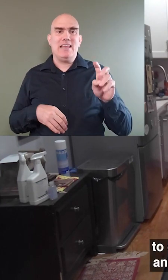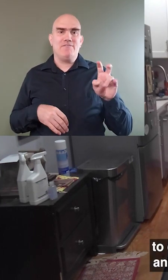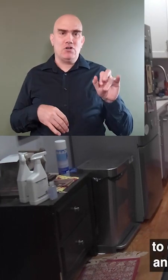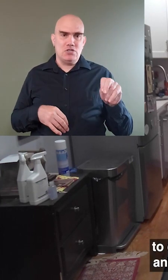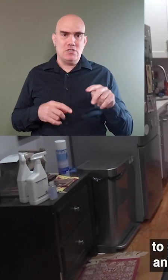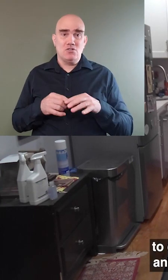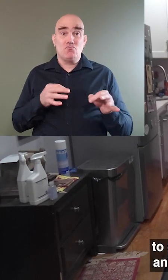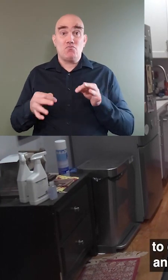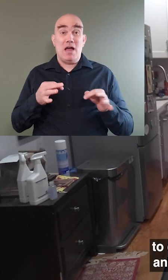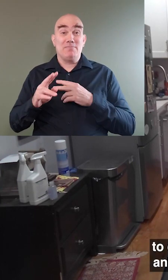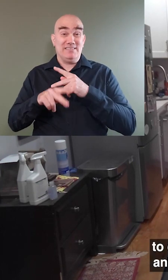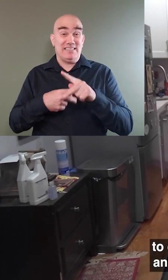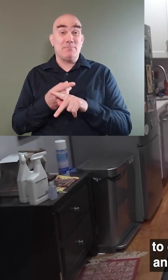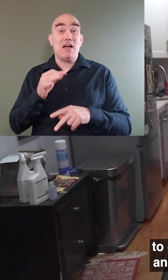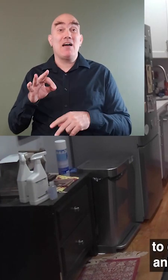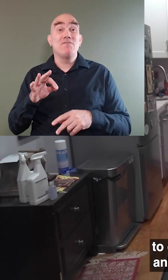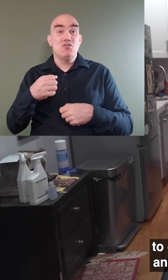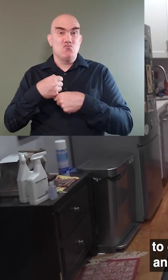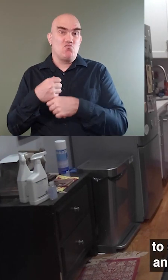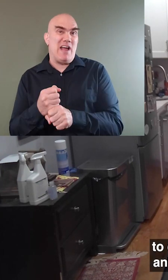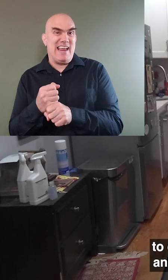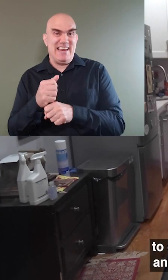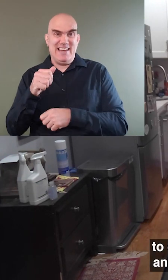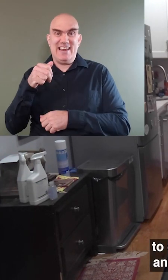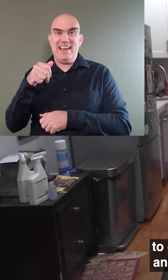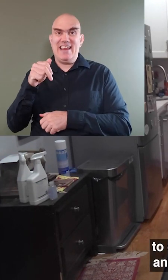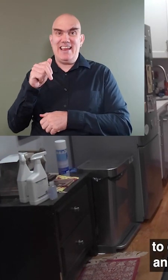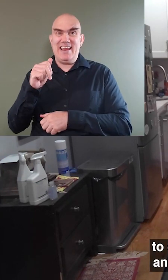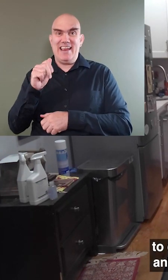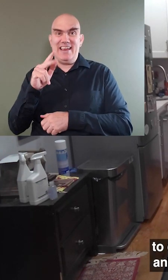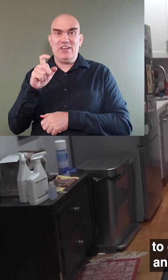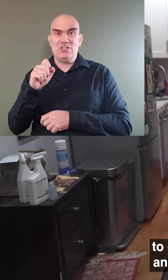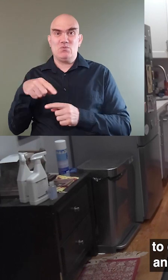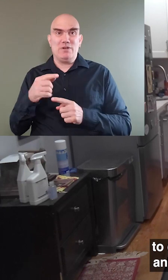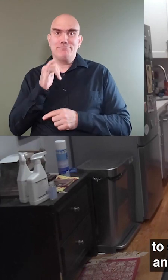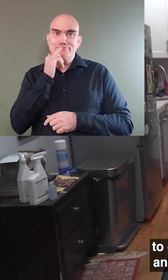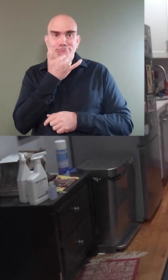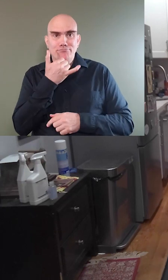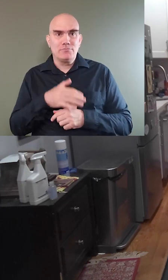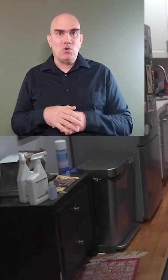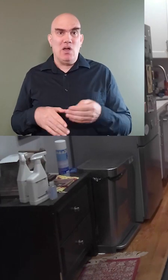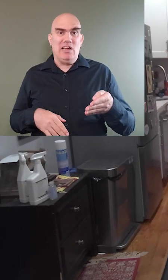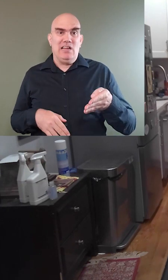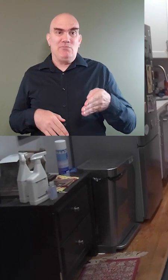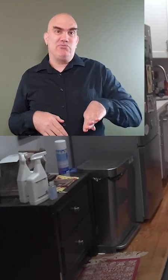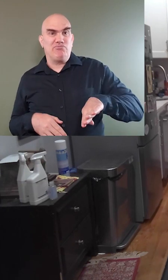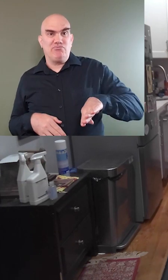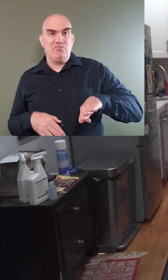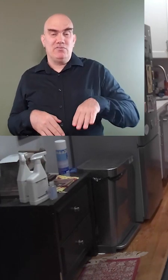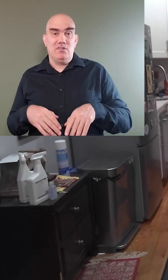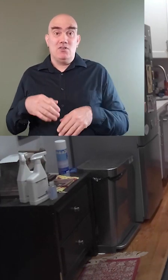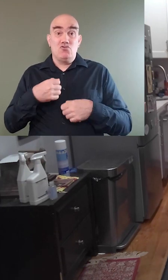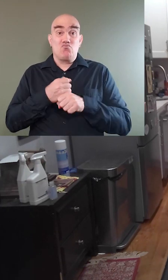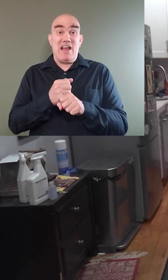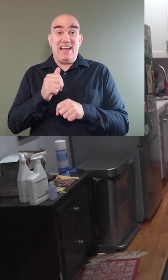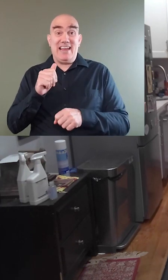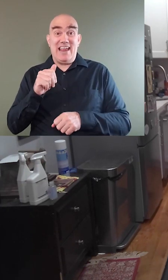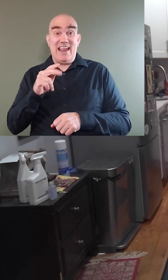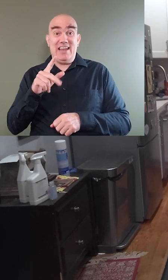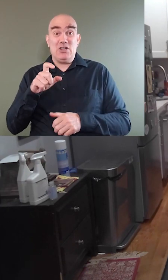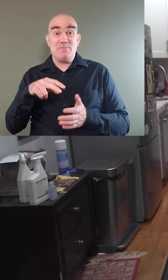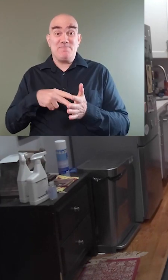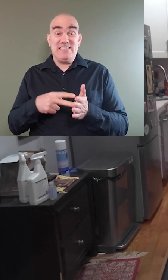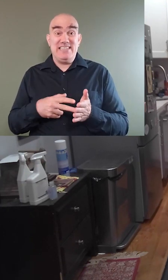to describe types of sprained ankle when things go wrong. So inversion